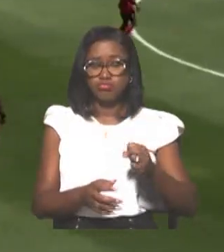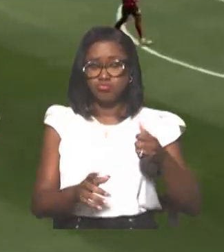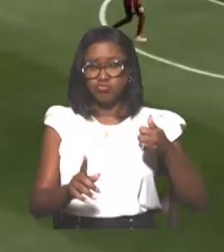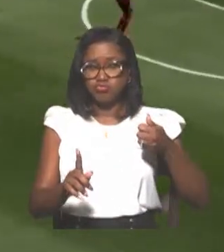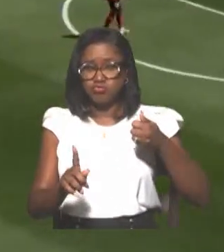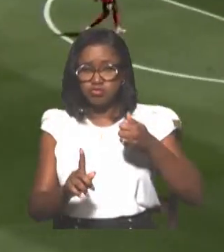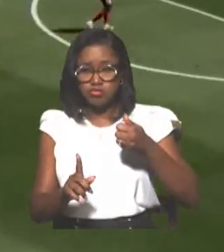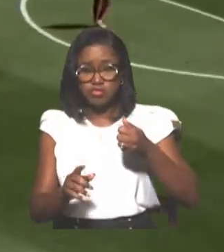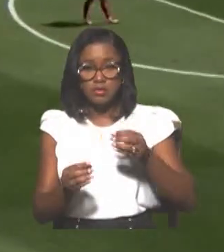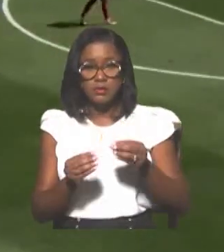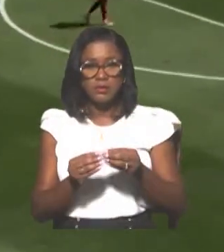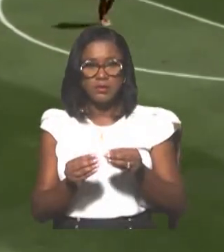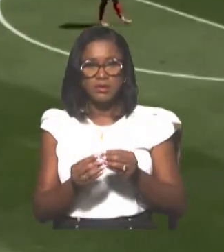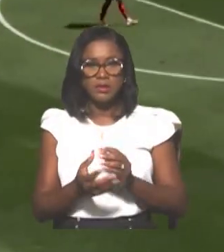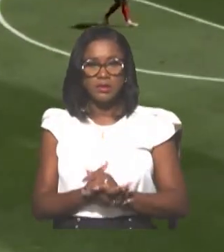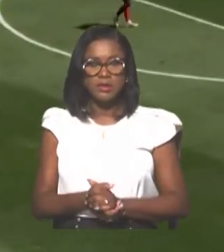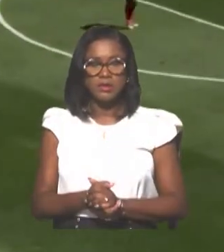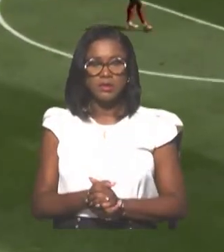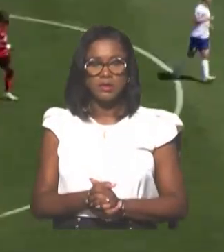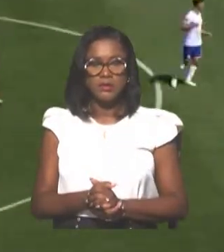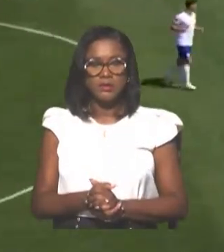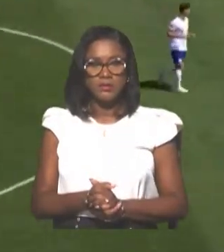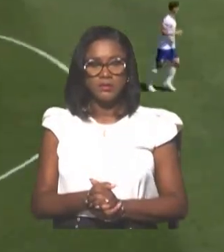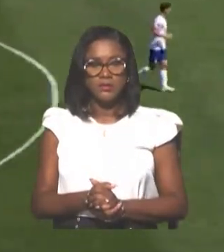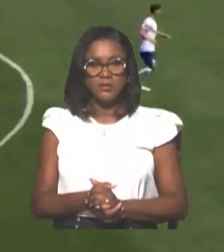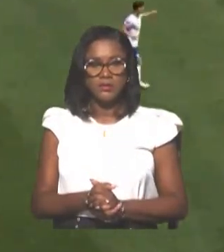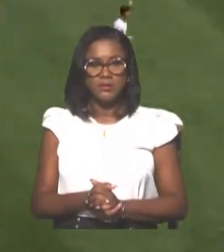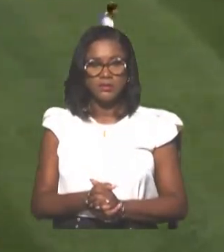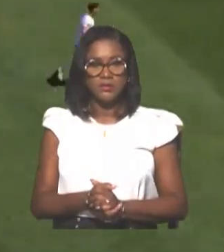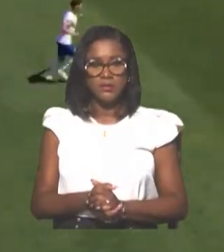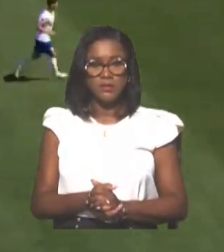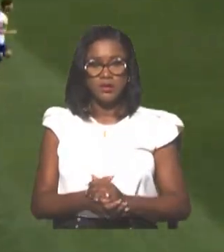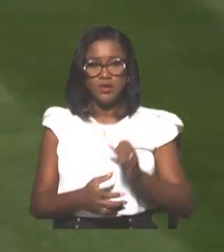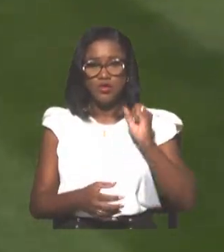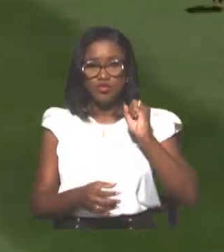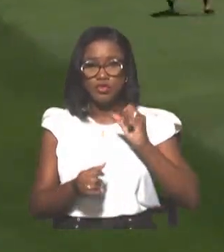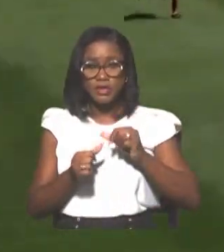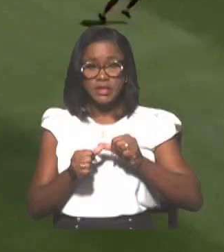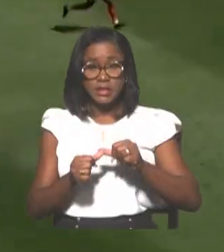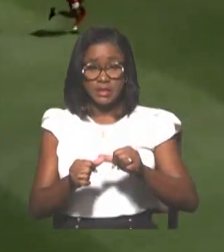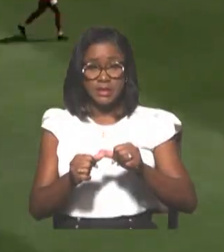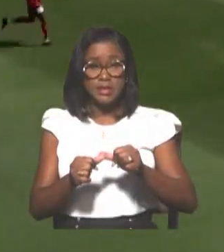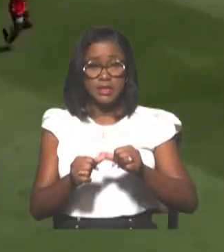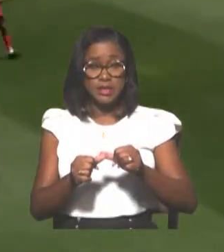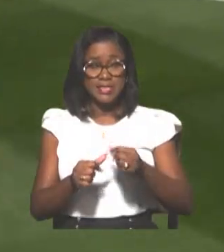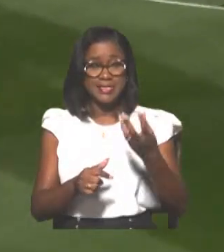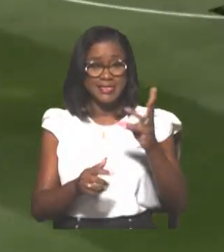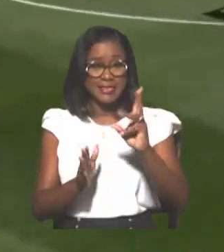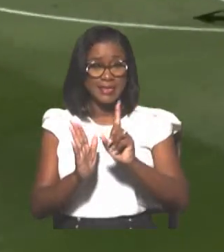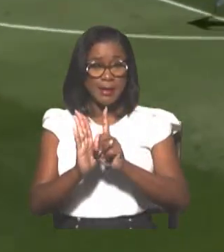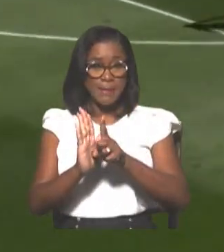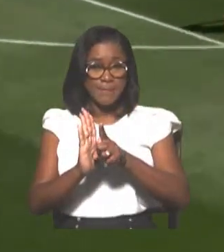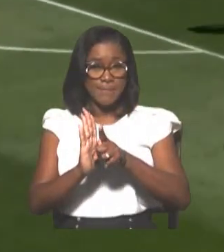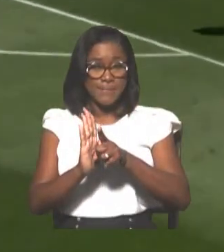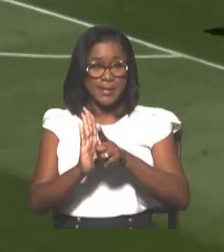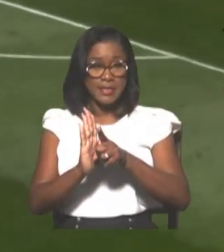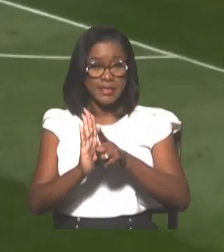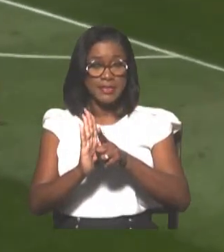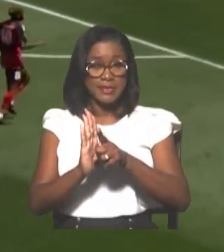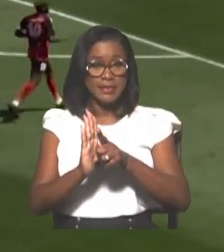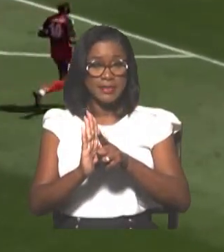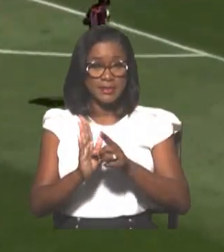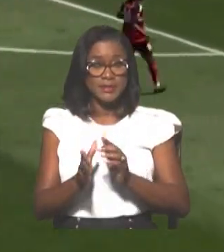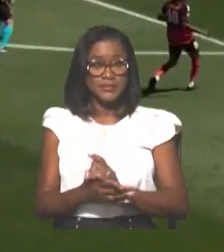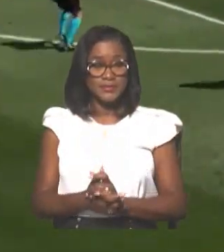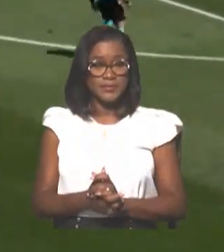counterparts. Delivering for Ajiman, just wide. The pressure would eventually pay off for the U.S. in the 16th minute when Jack McGlynn found